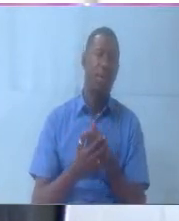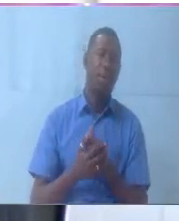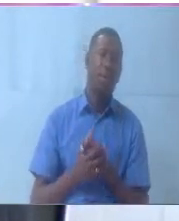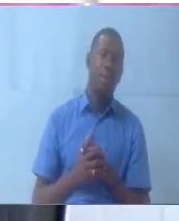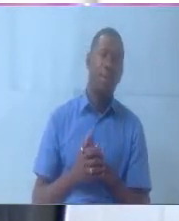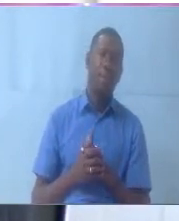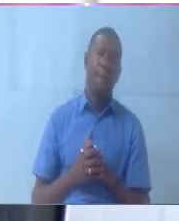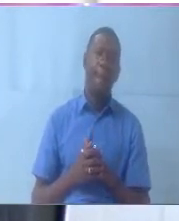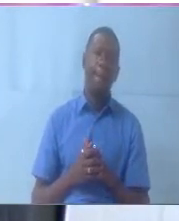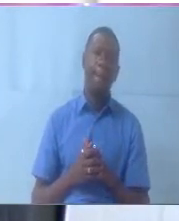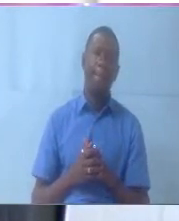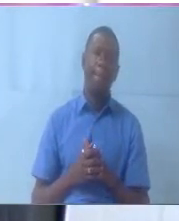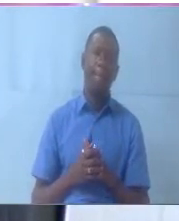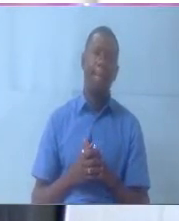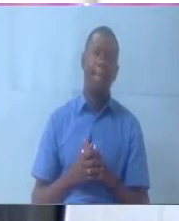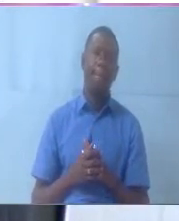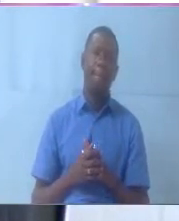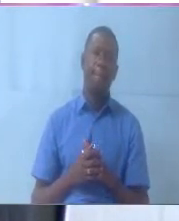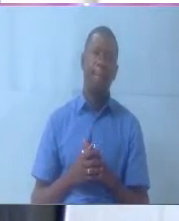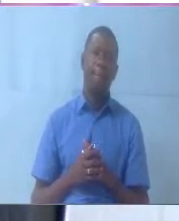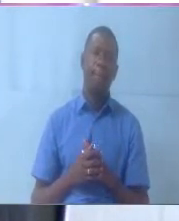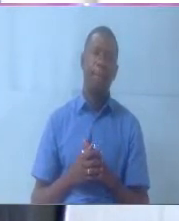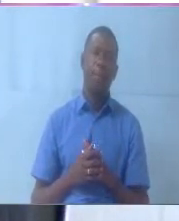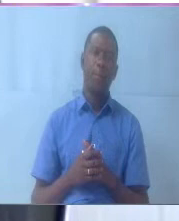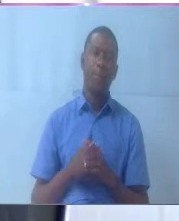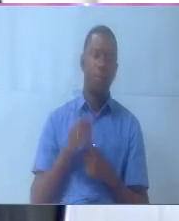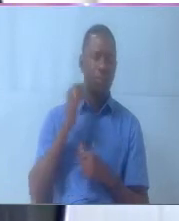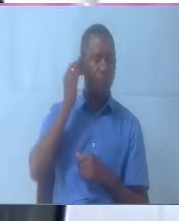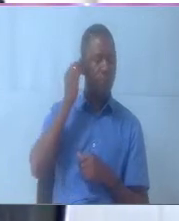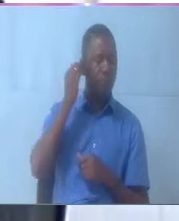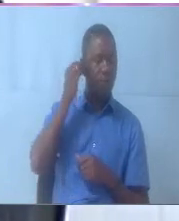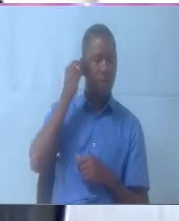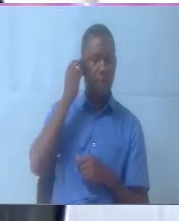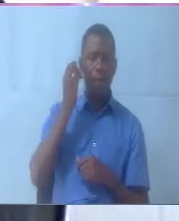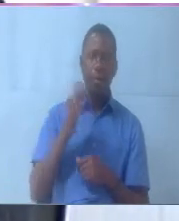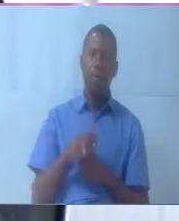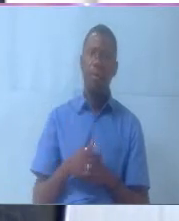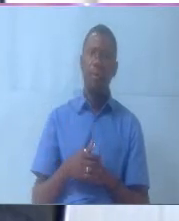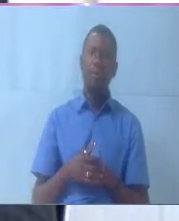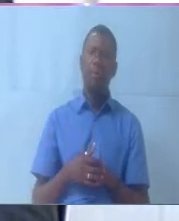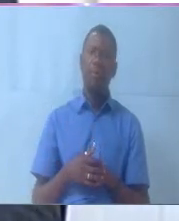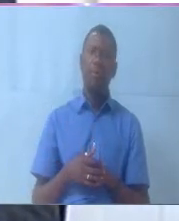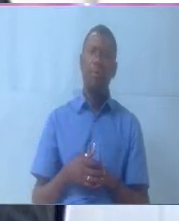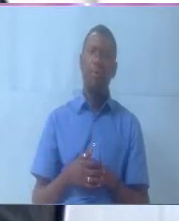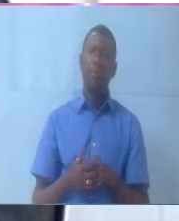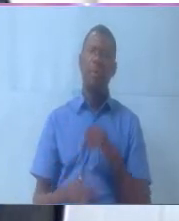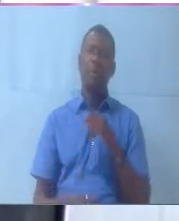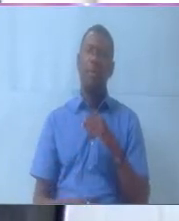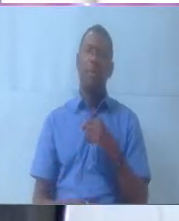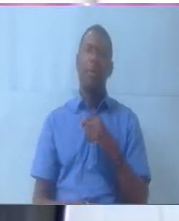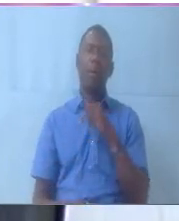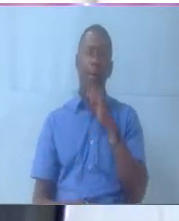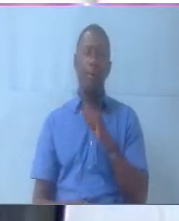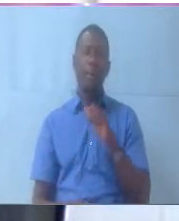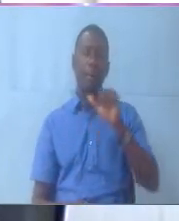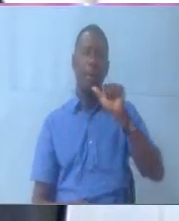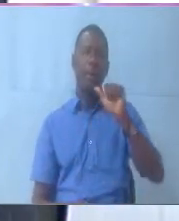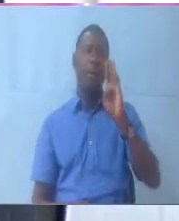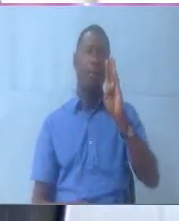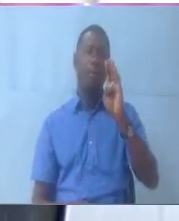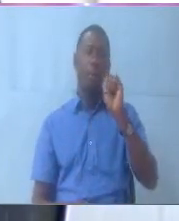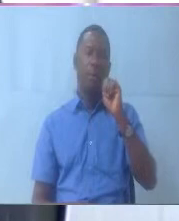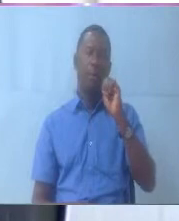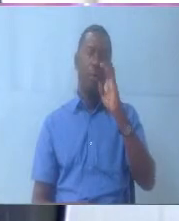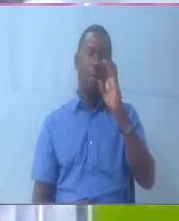bari menna take jakali ko ta kono. Principal Magistrate Abeke acquitted and discharged me. Principal Magistrate